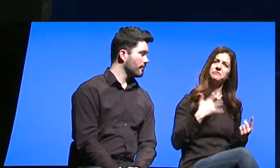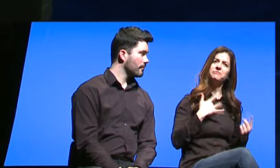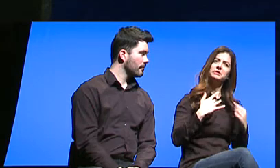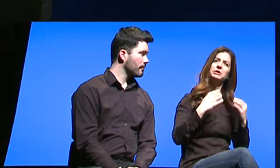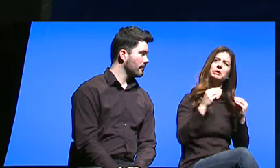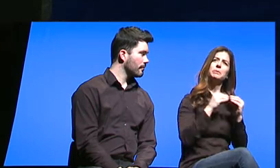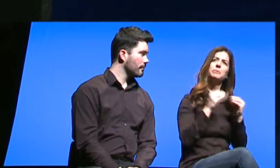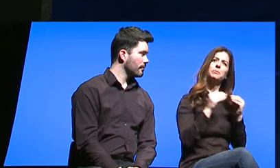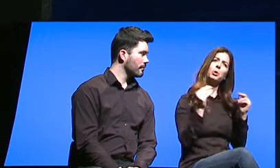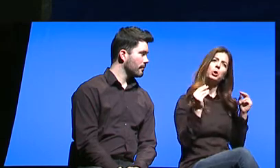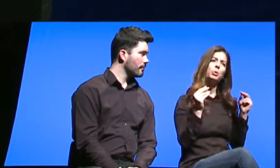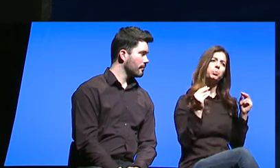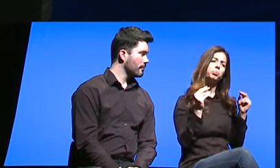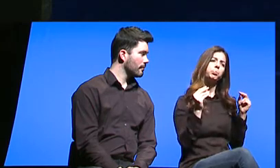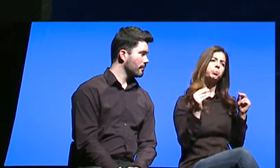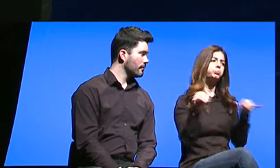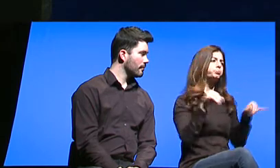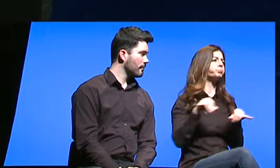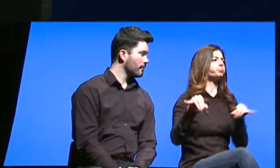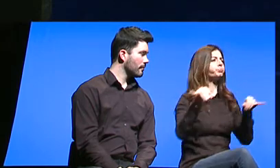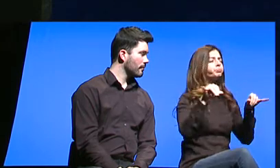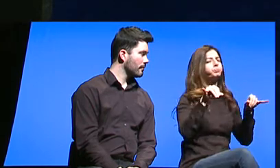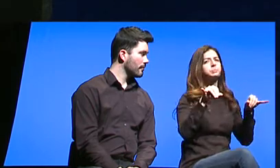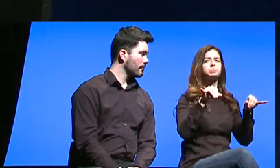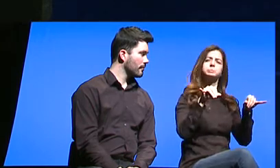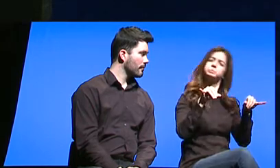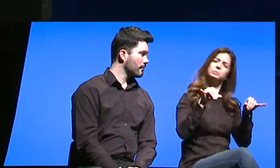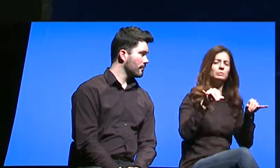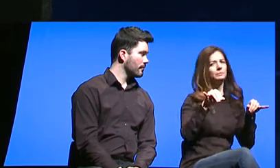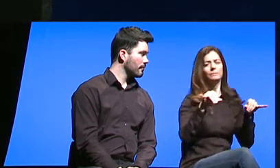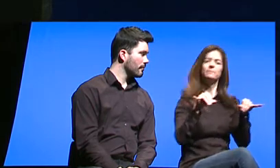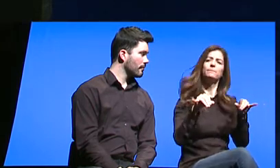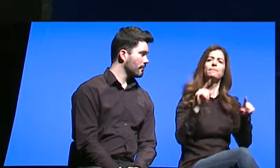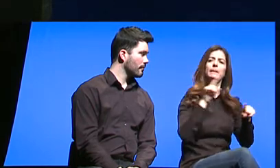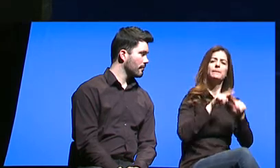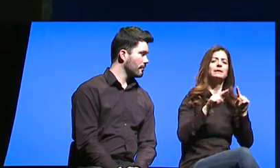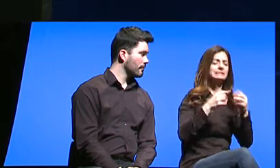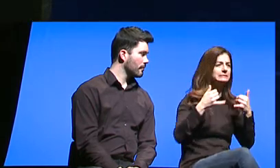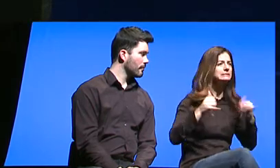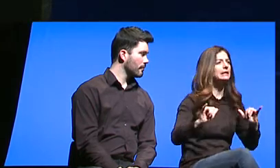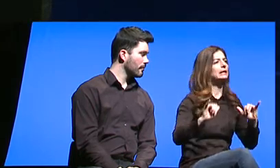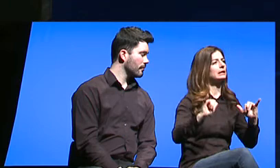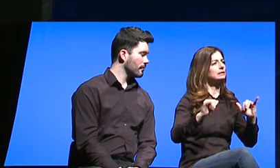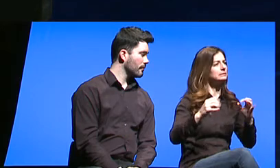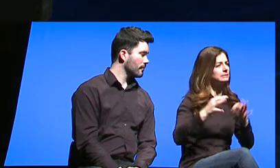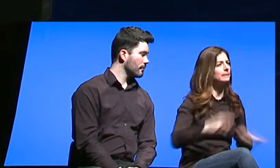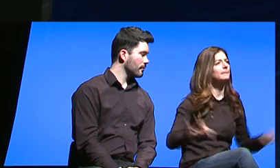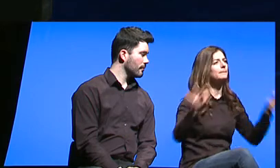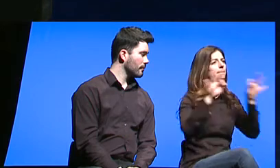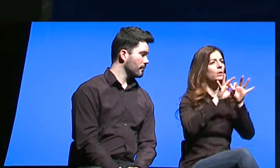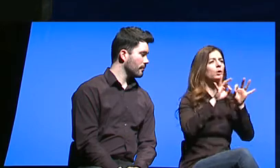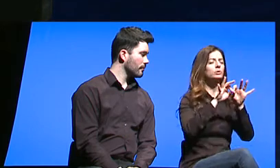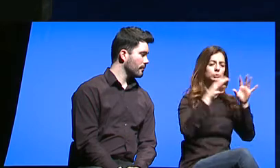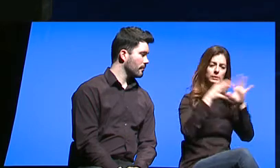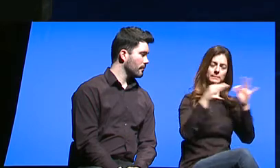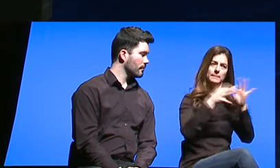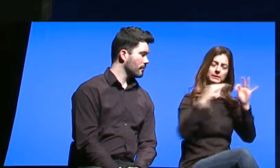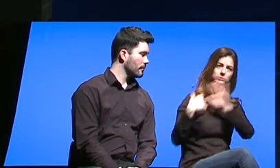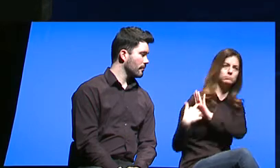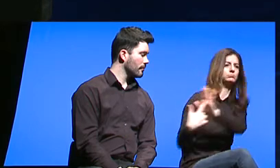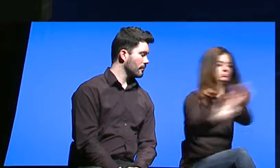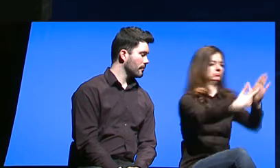more progressive community, to both get the message out and hope that the audience members are taking this beyond an